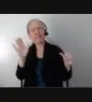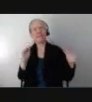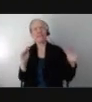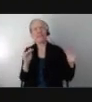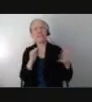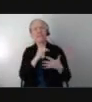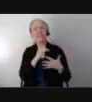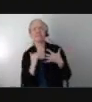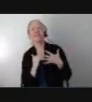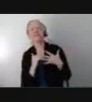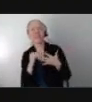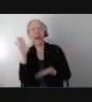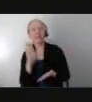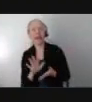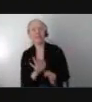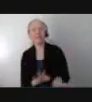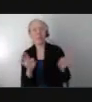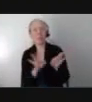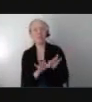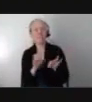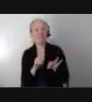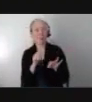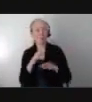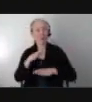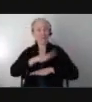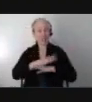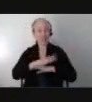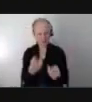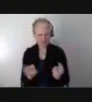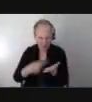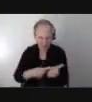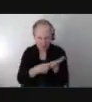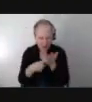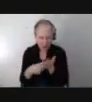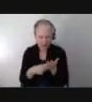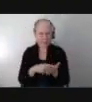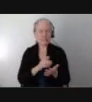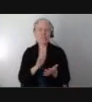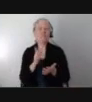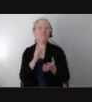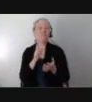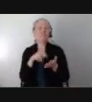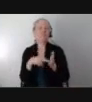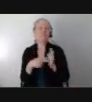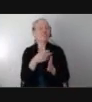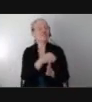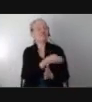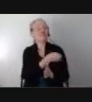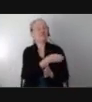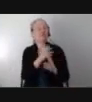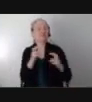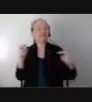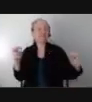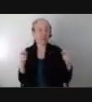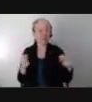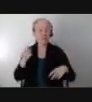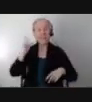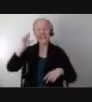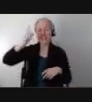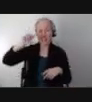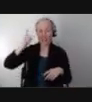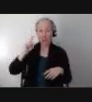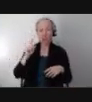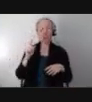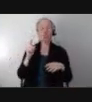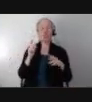side. Now, later on ISS, after assembly was complete, suddenly people recognized that if we